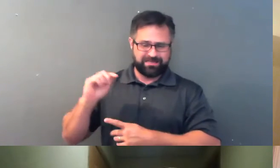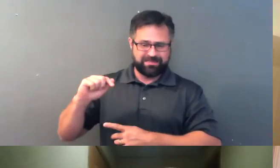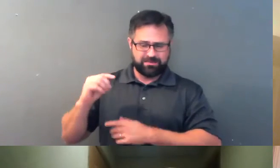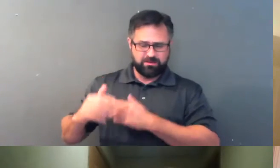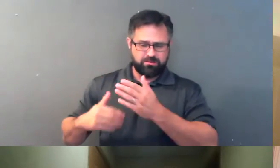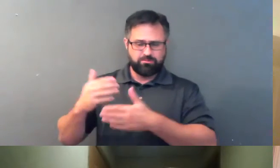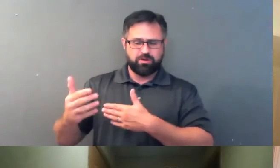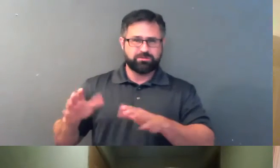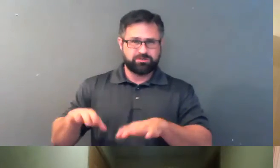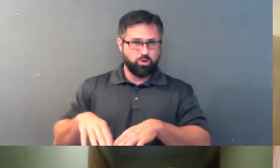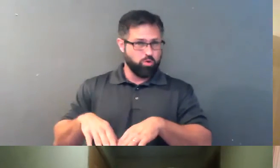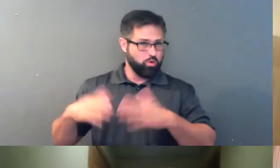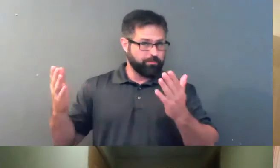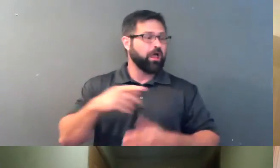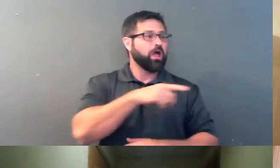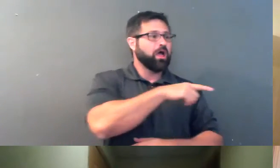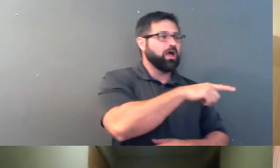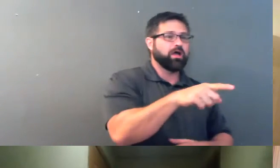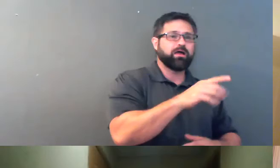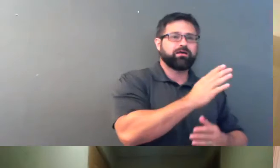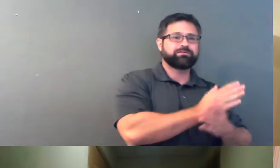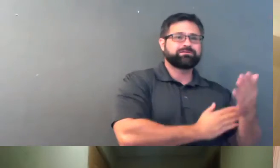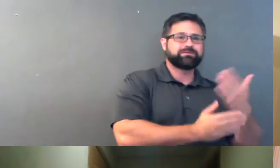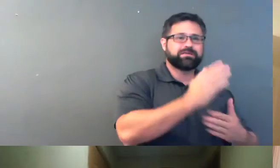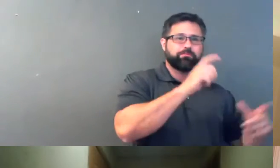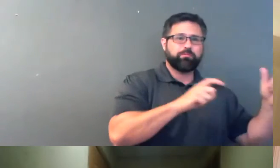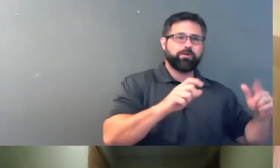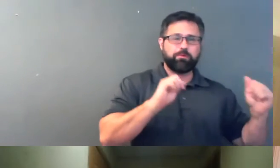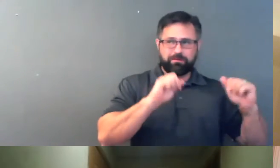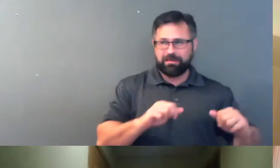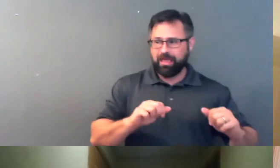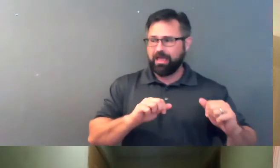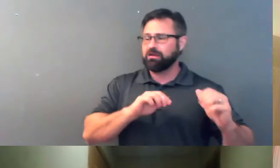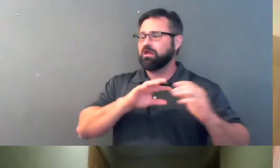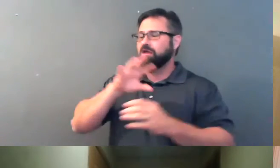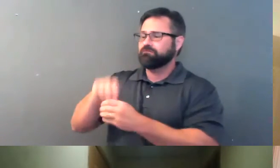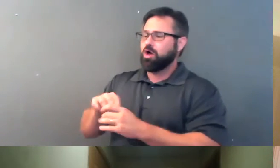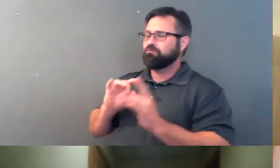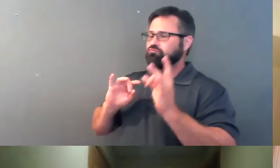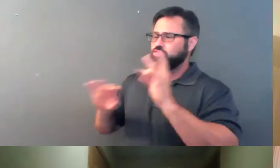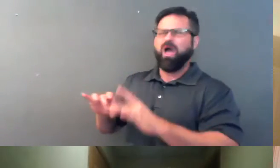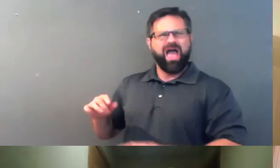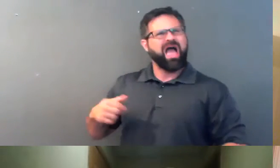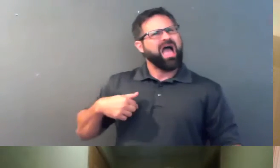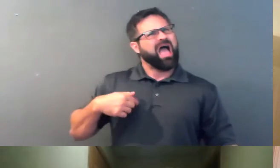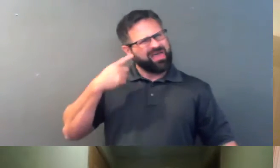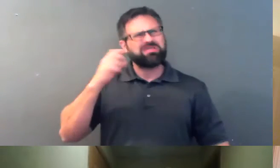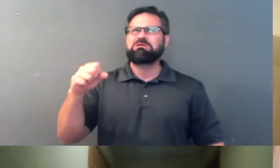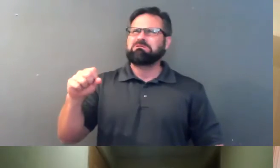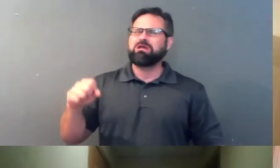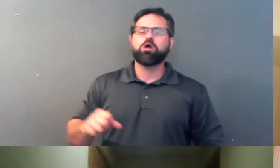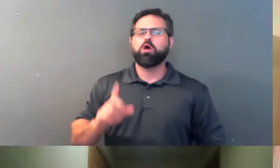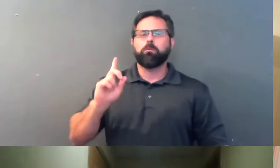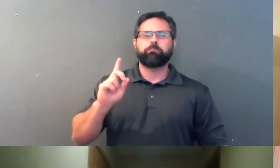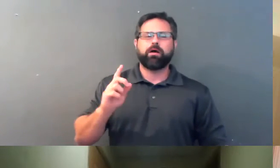to disability perspectives? I believe it is, but maybe Dan Lamy would be better able to answer that,